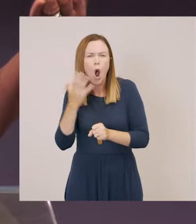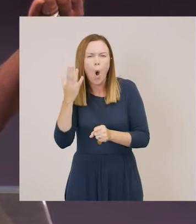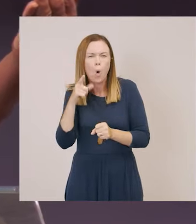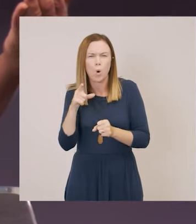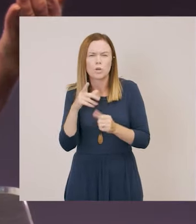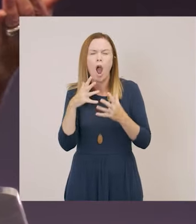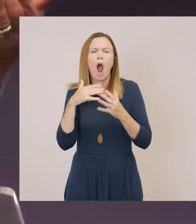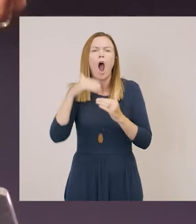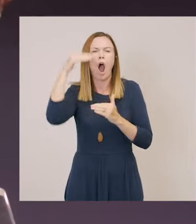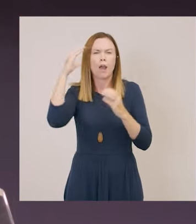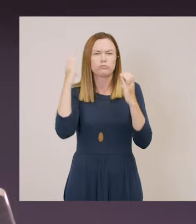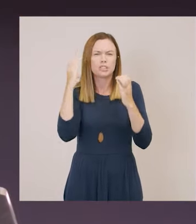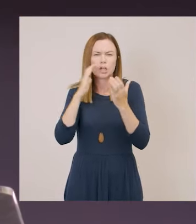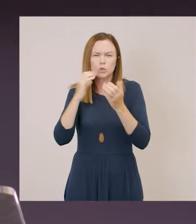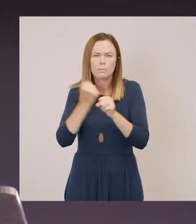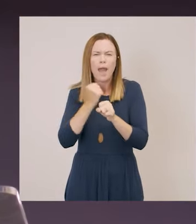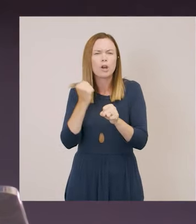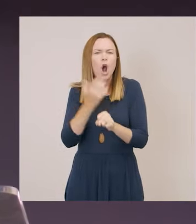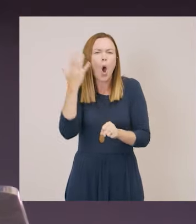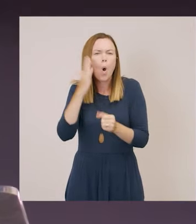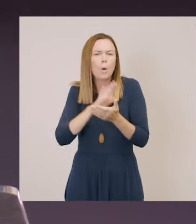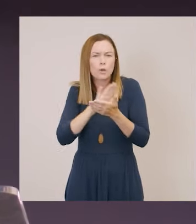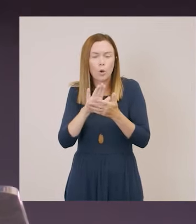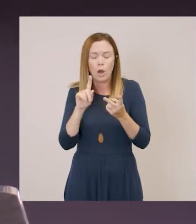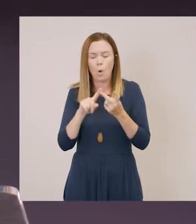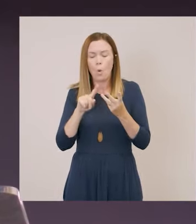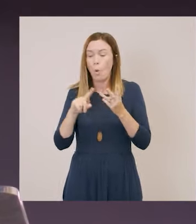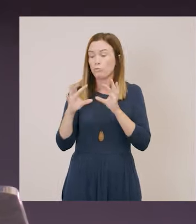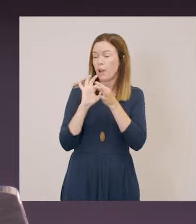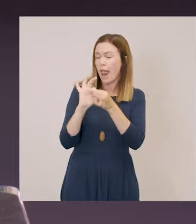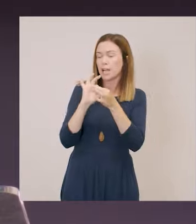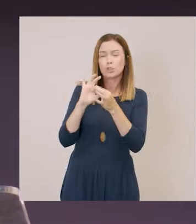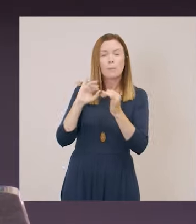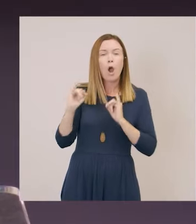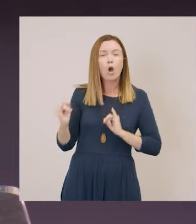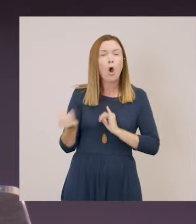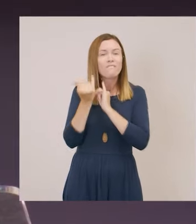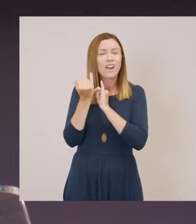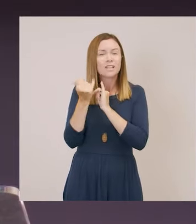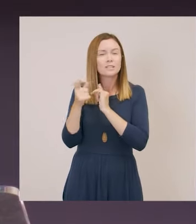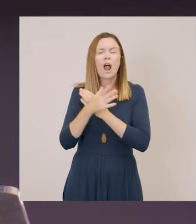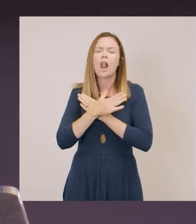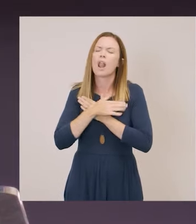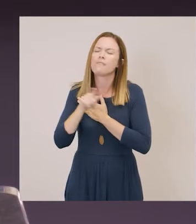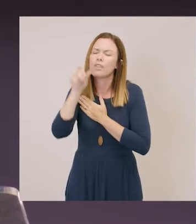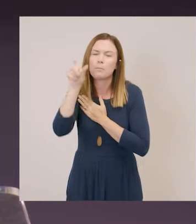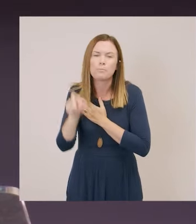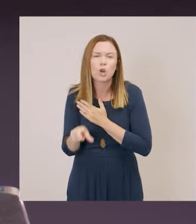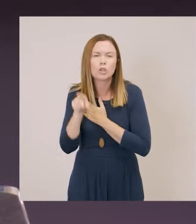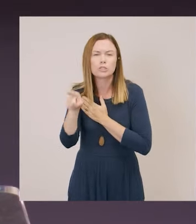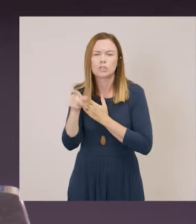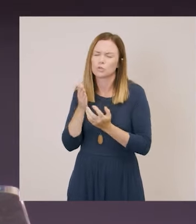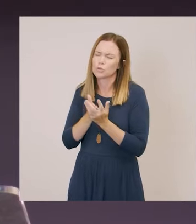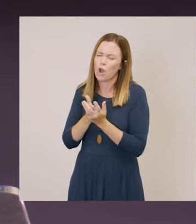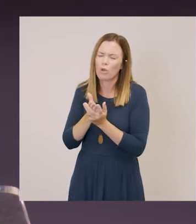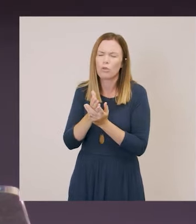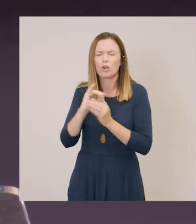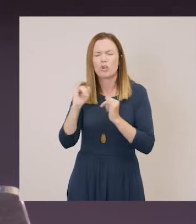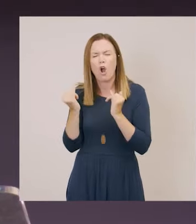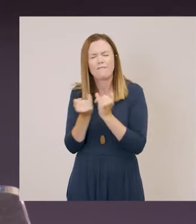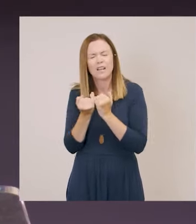process. Think about even going through conflict in a relationship. Someone that you love and you go through conflict and you walk through it and it feels